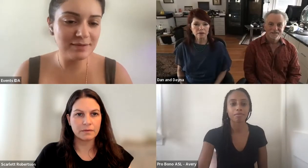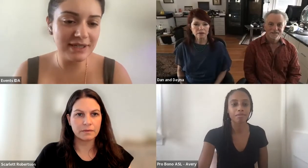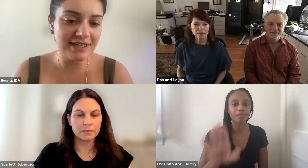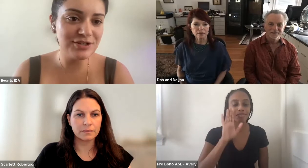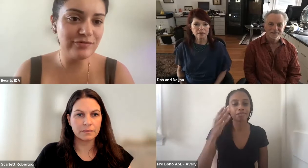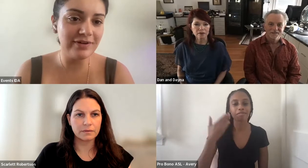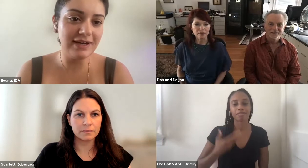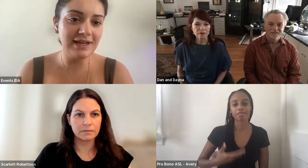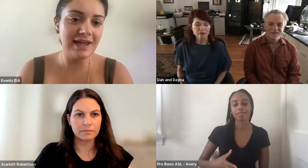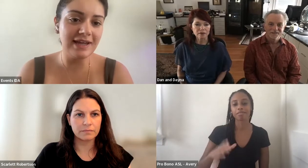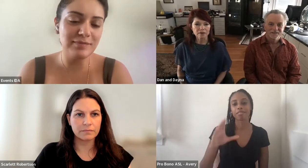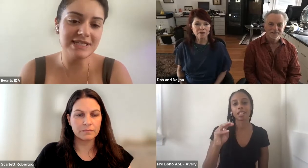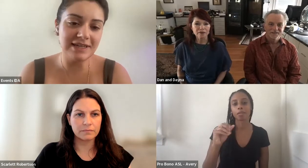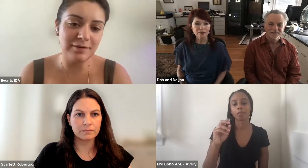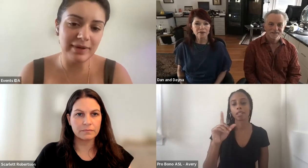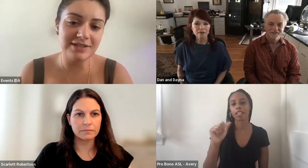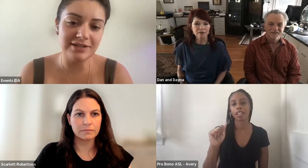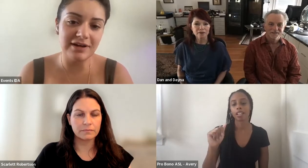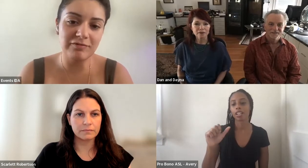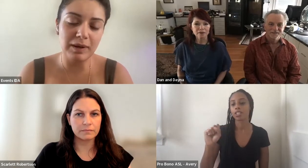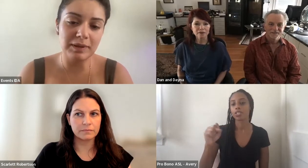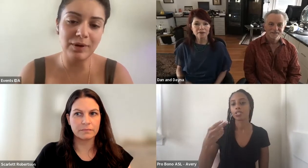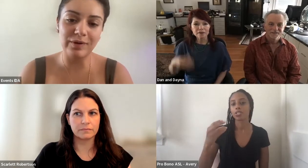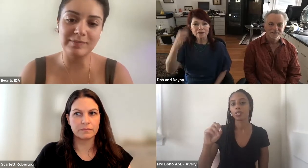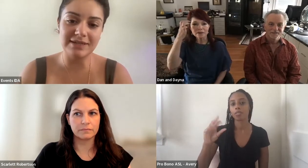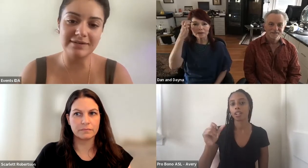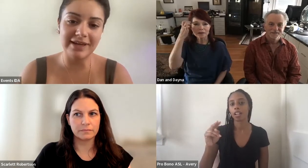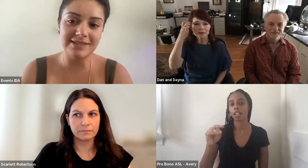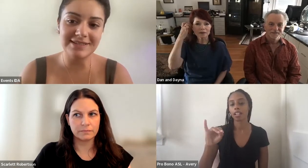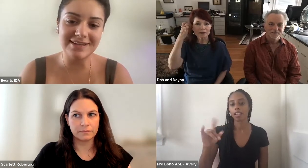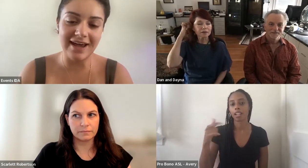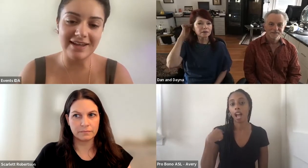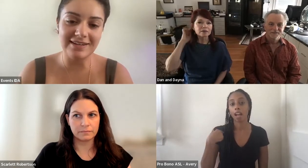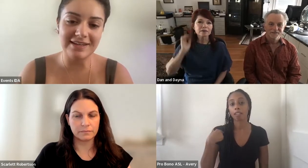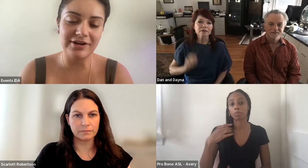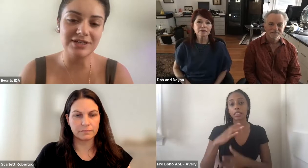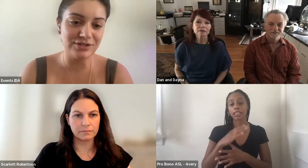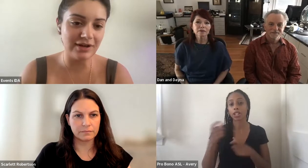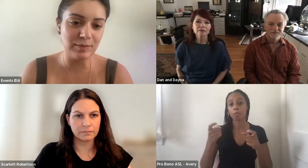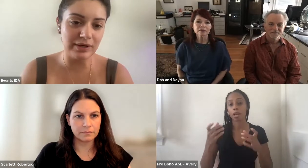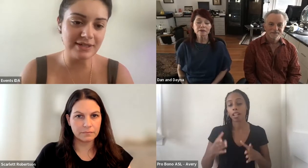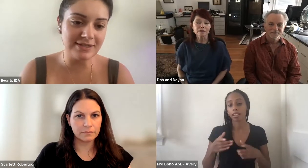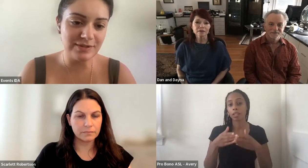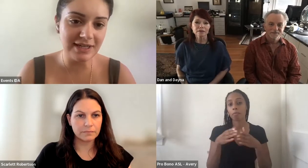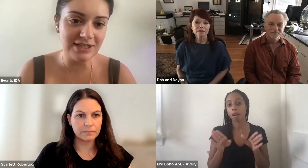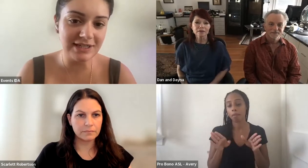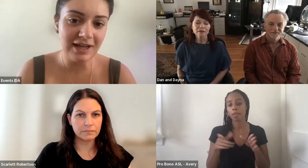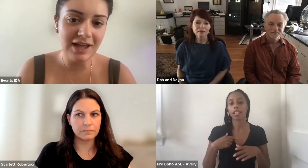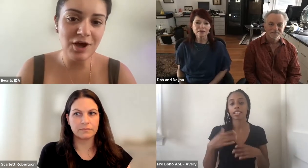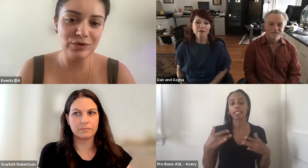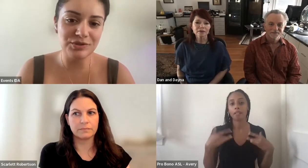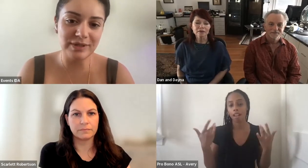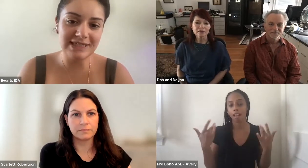Hi, my name's Camelia Shofani, and I'm the Senior Manager of Public Programs and Events at the International Documentary